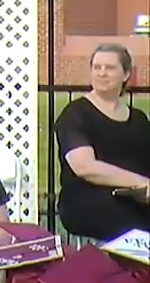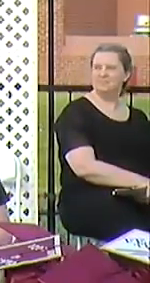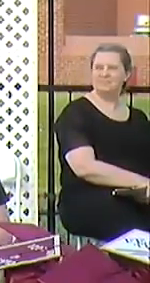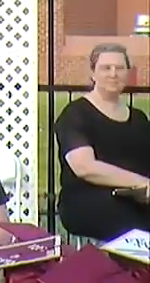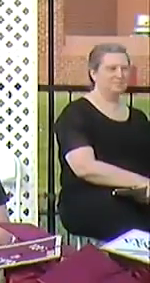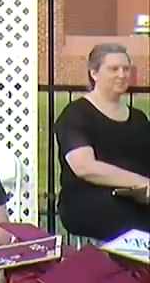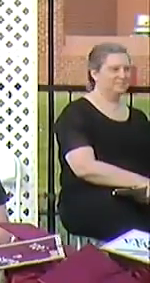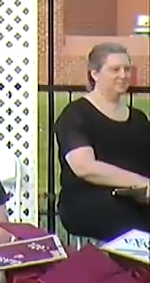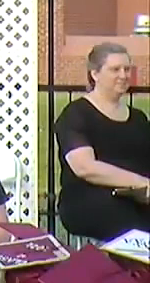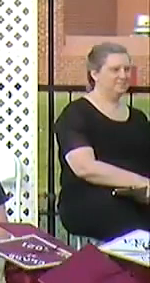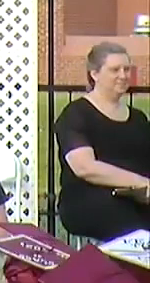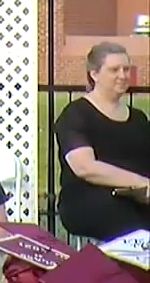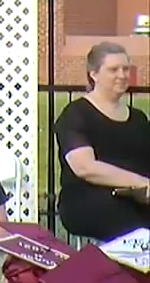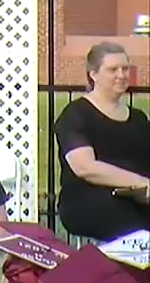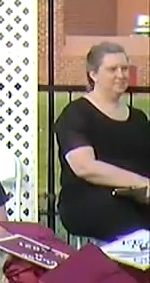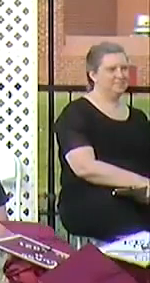Jonathan Mark Platty.